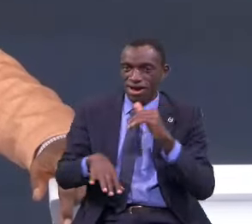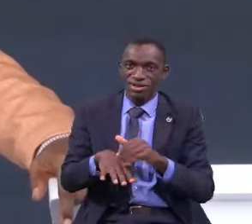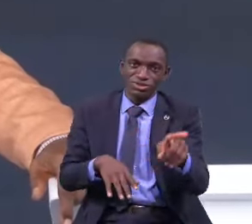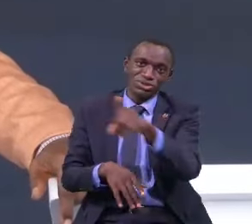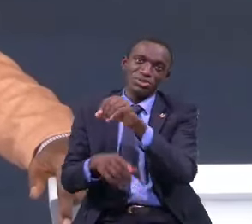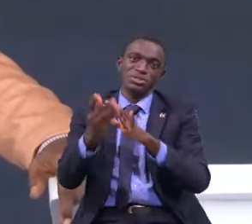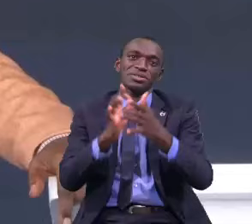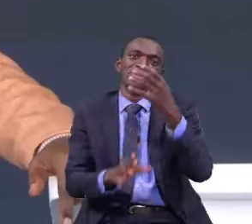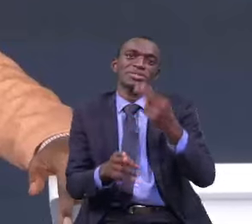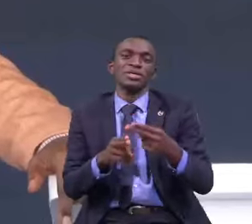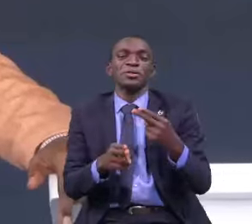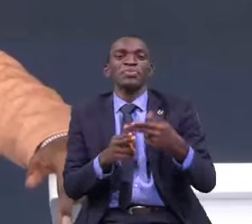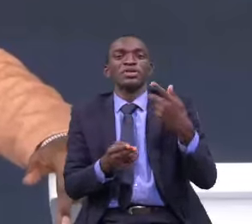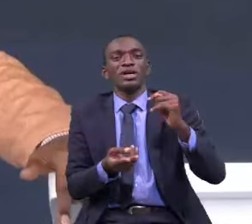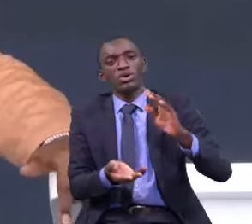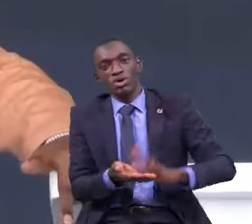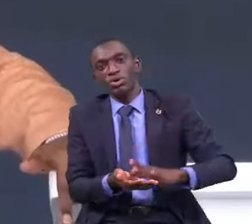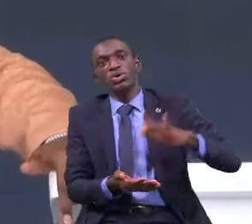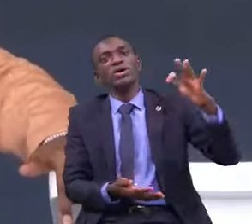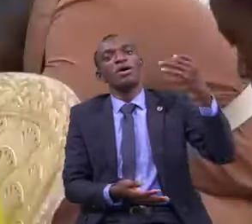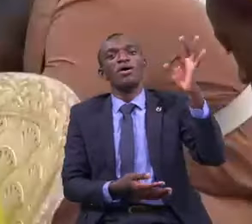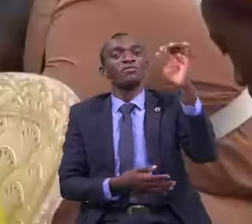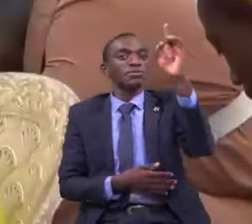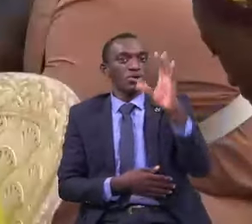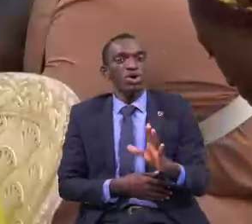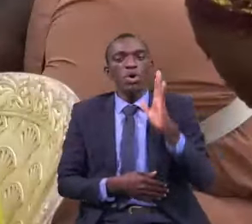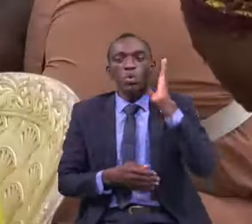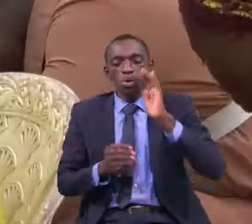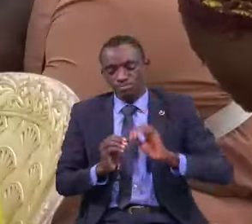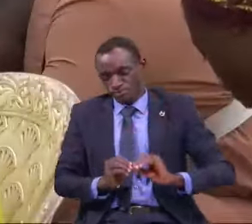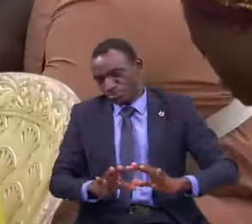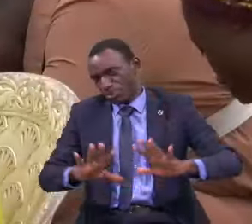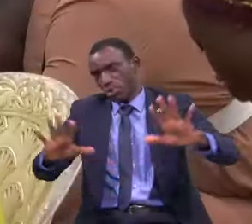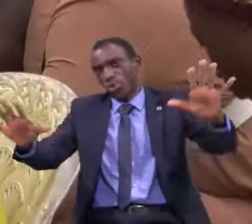The glory of God will be radiant in your life.